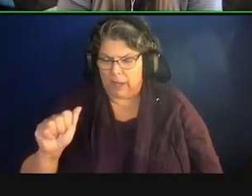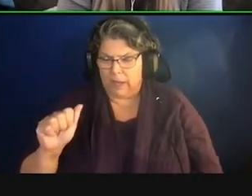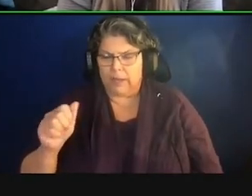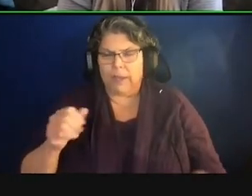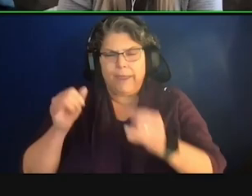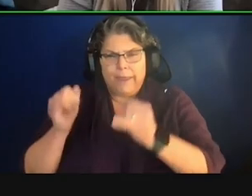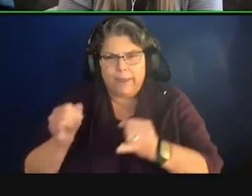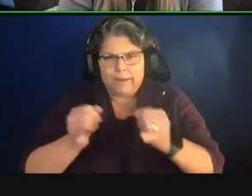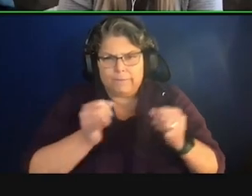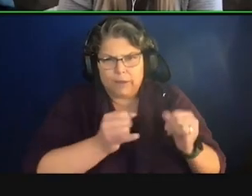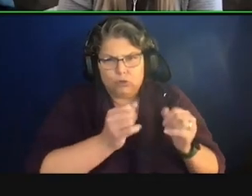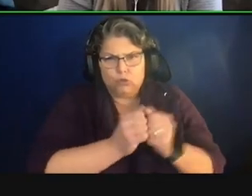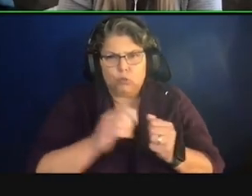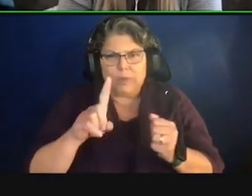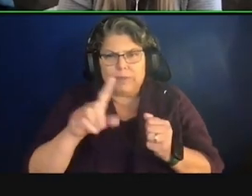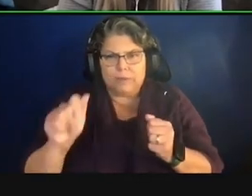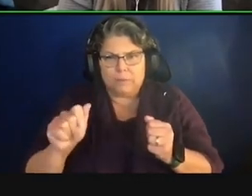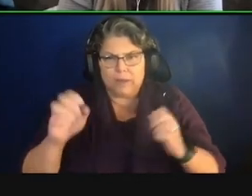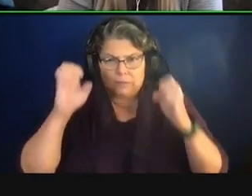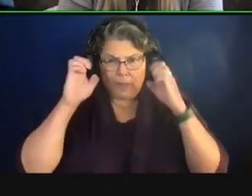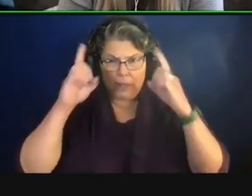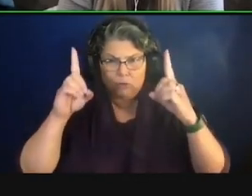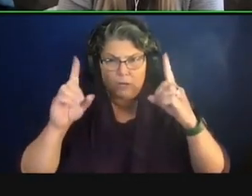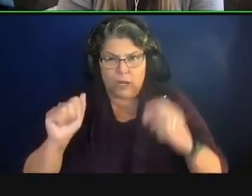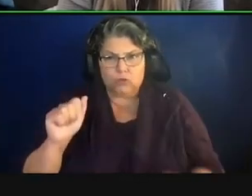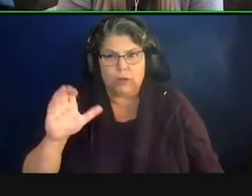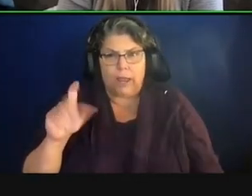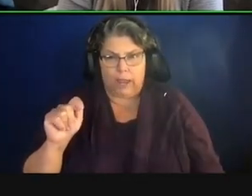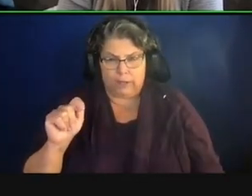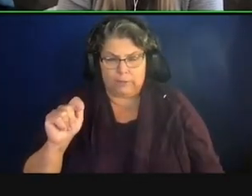Disabilities Education Act.